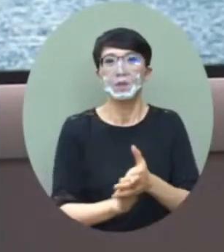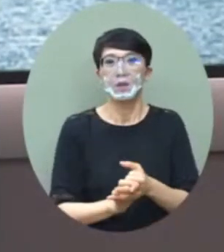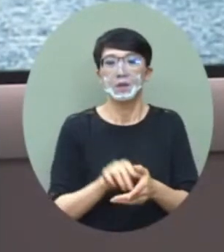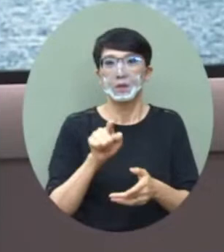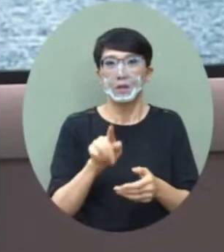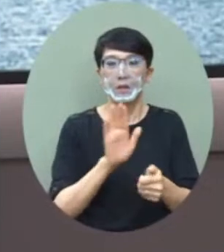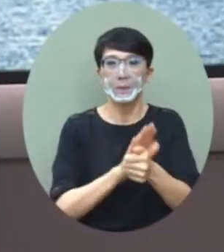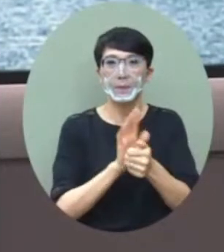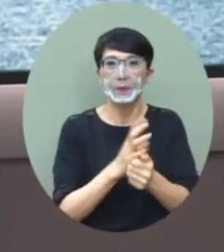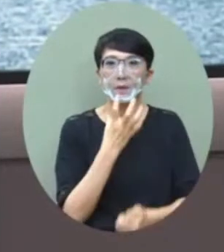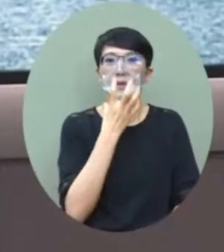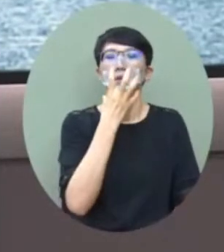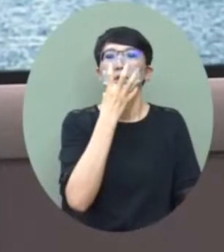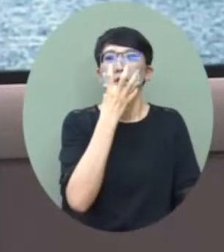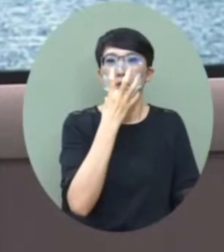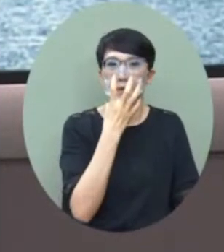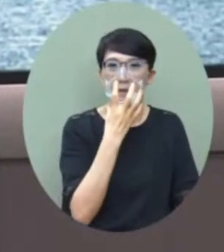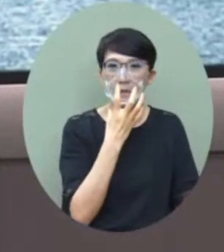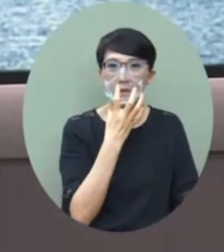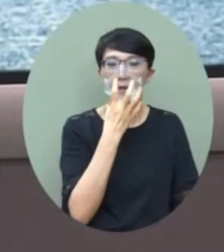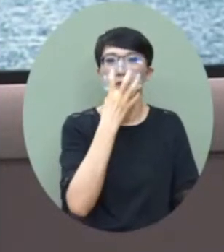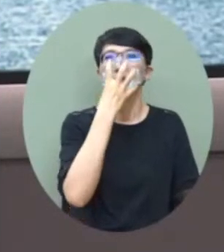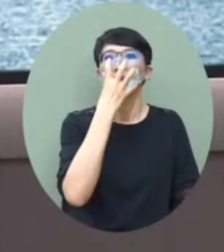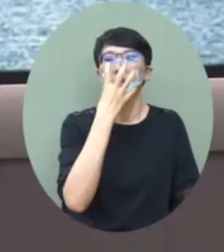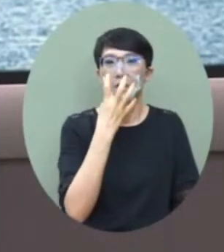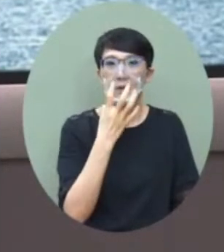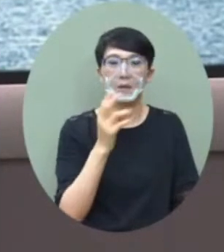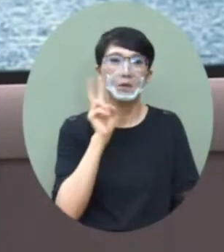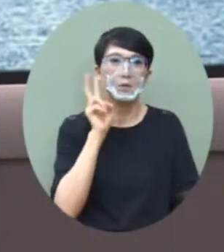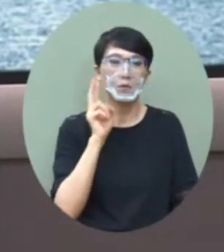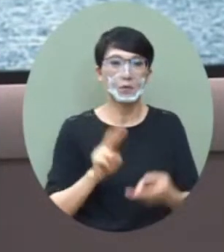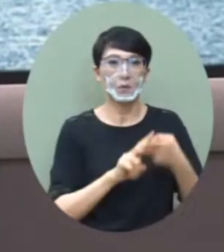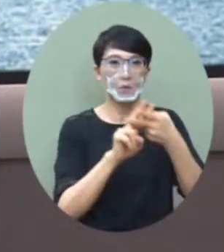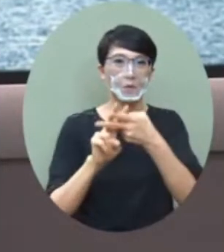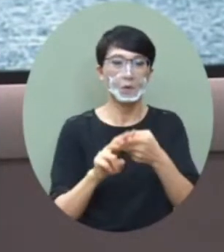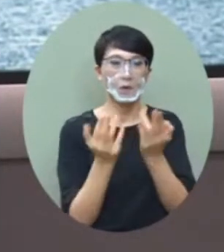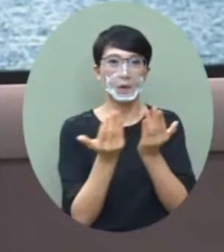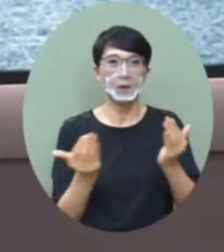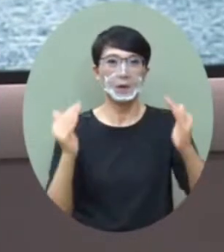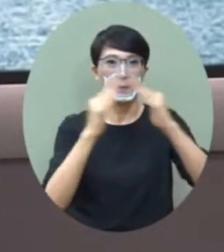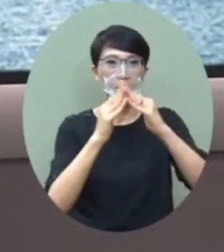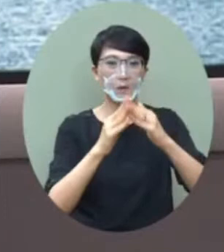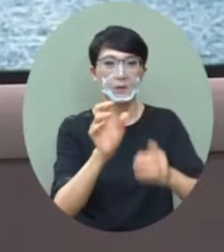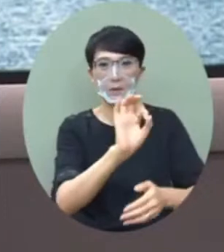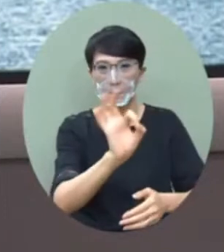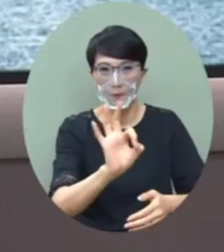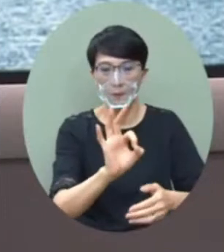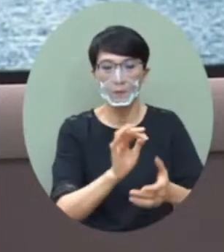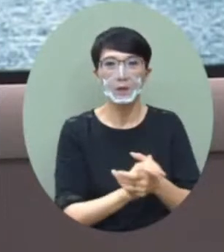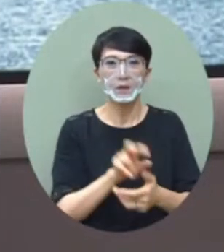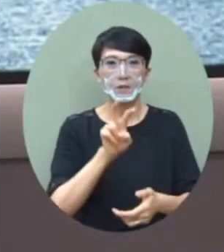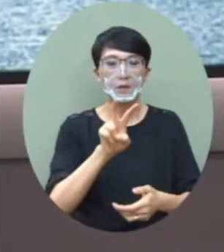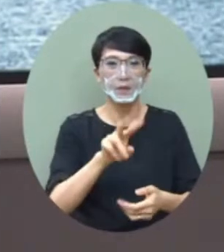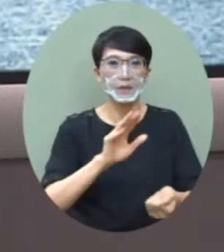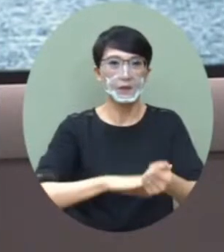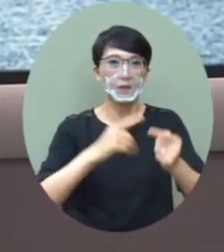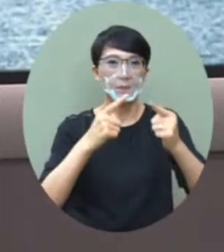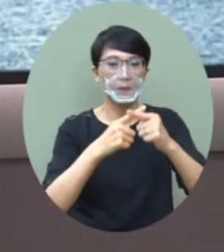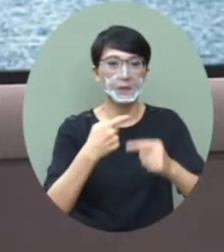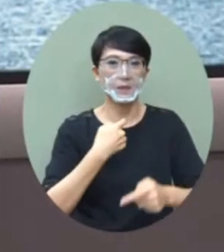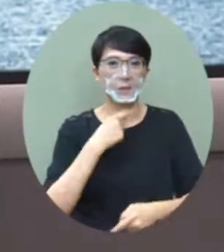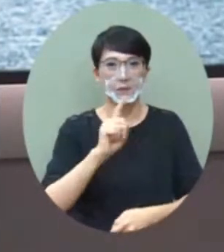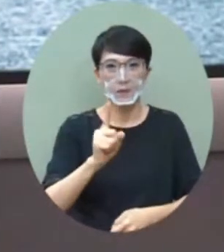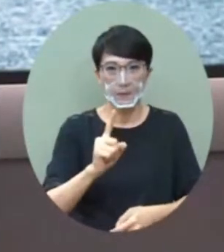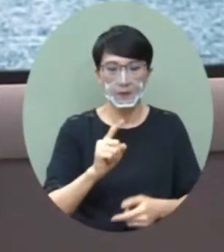For instance, in an ICU, respirators might be available. Those might not be available at the